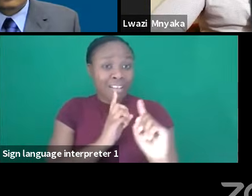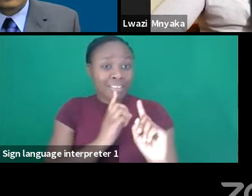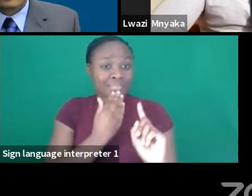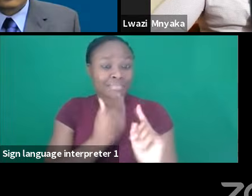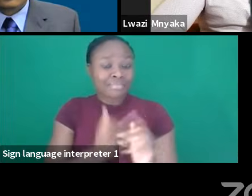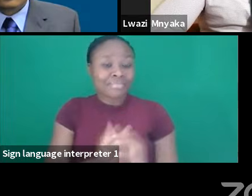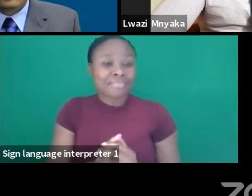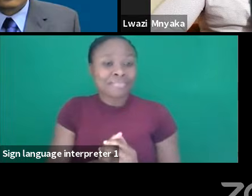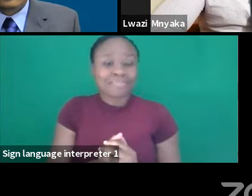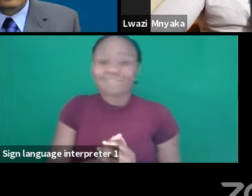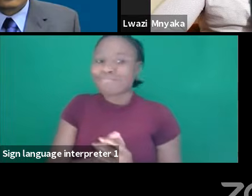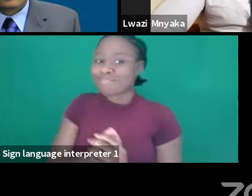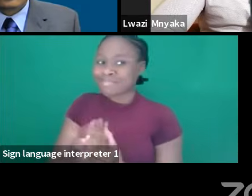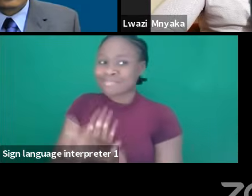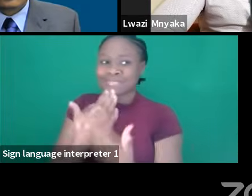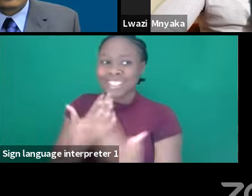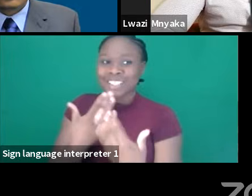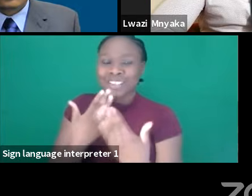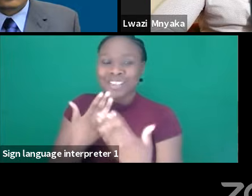Thank you, Mashadi.